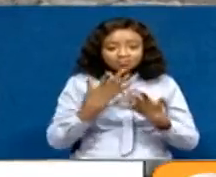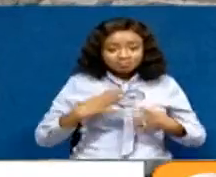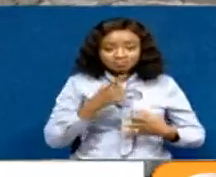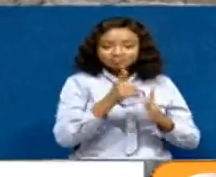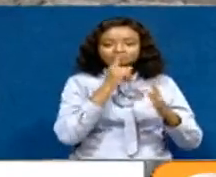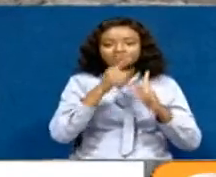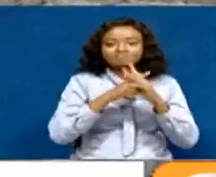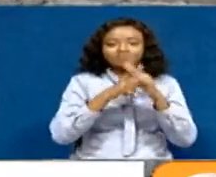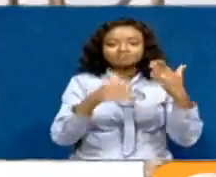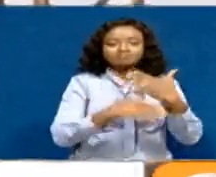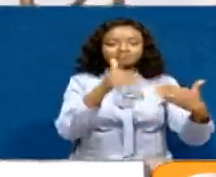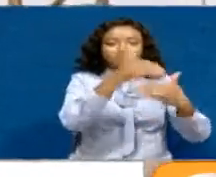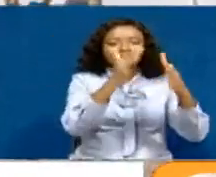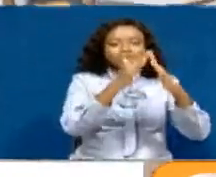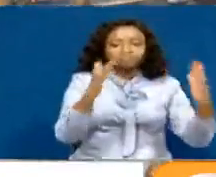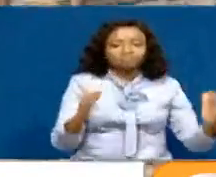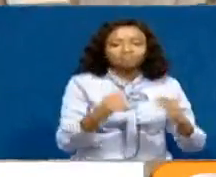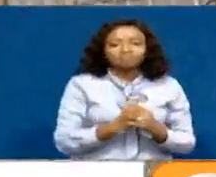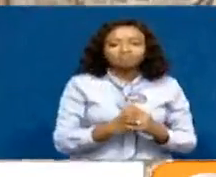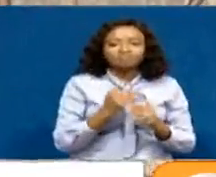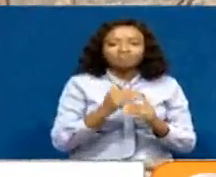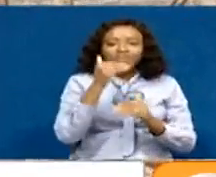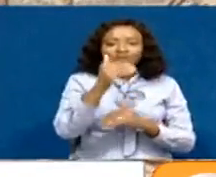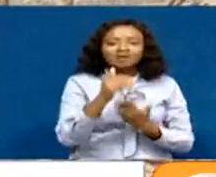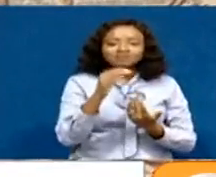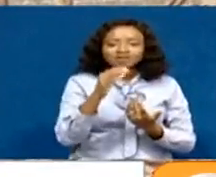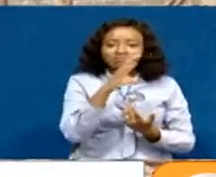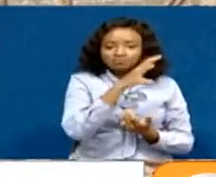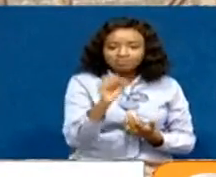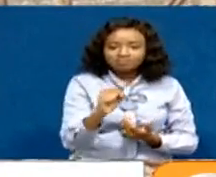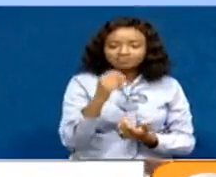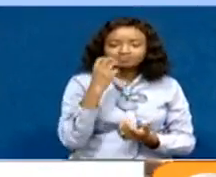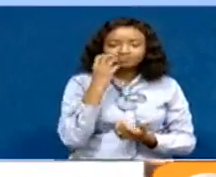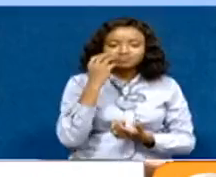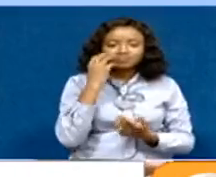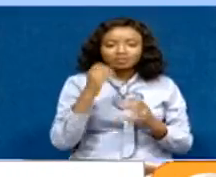started rebuilding their houses after Interior Cabinet Secretary Fred Matiang'i ordered